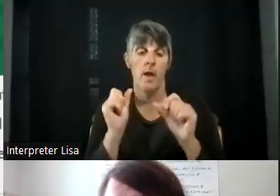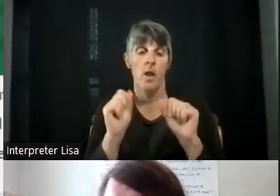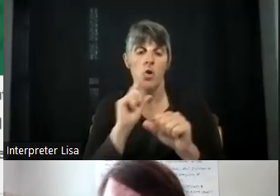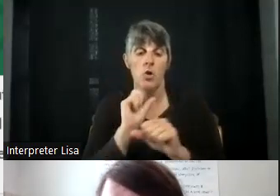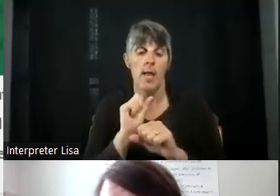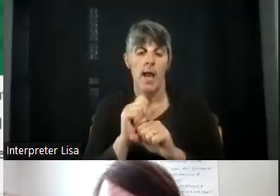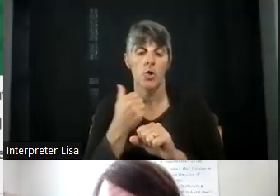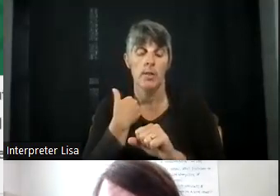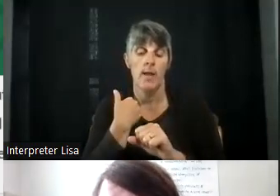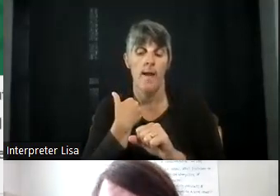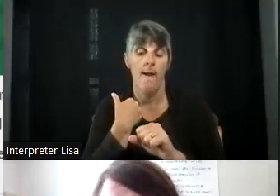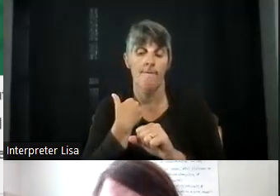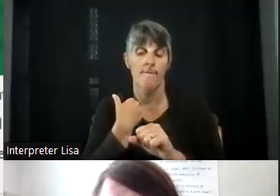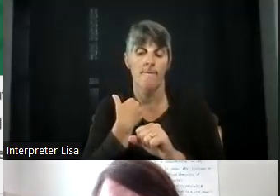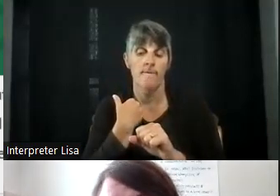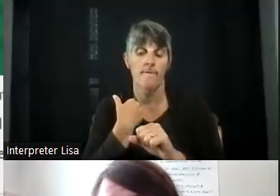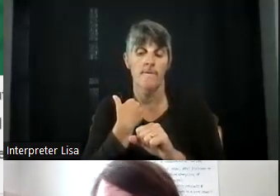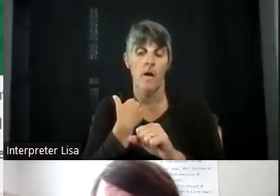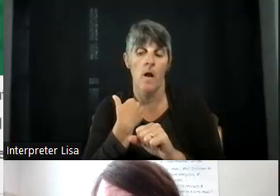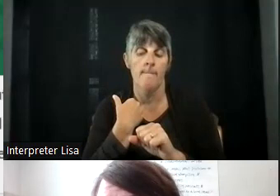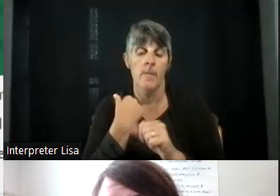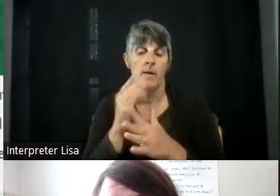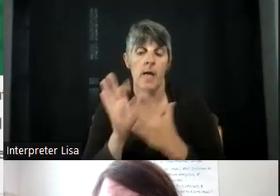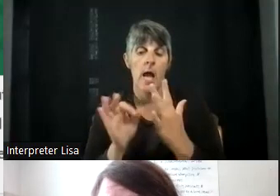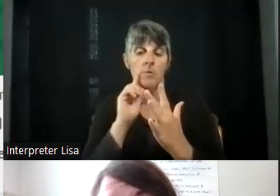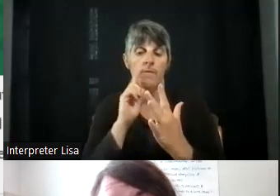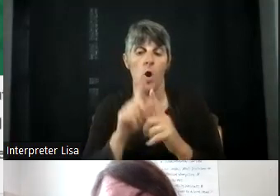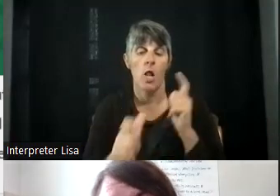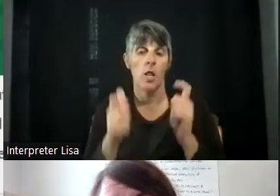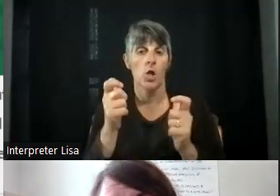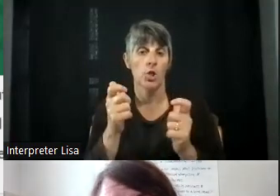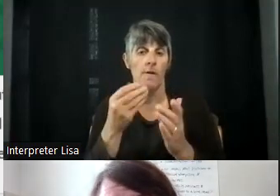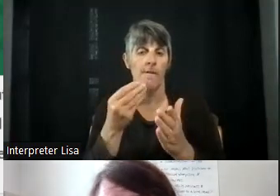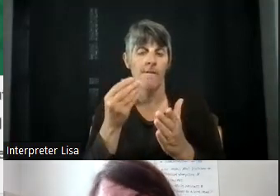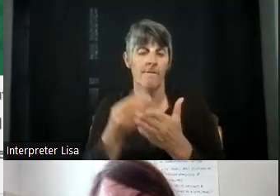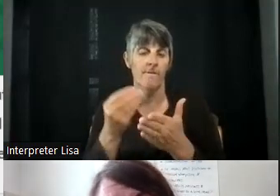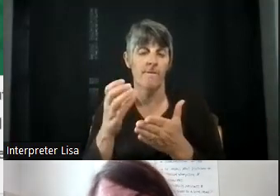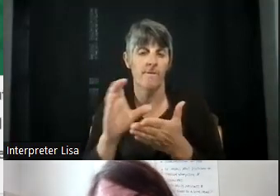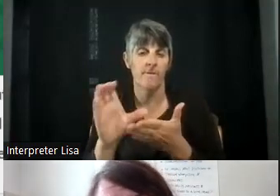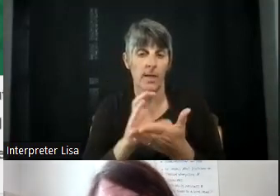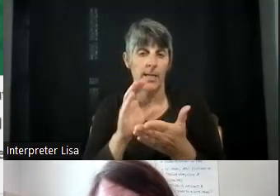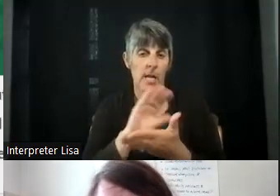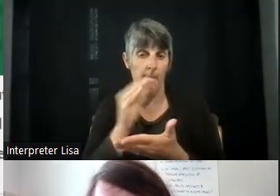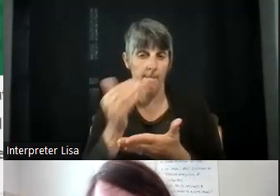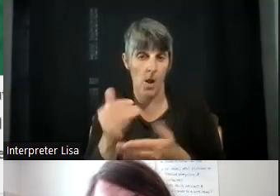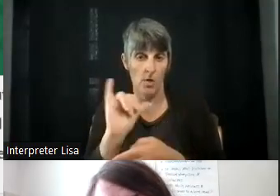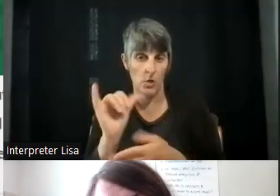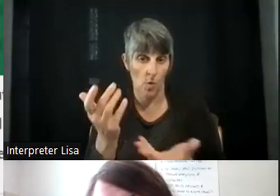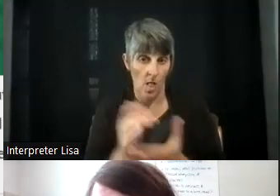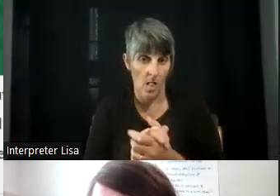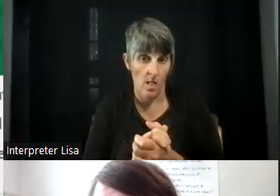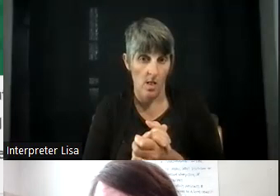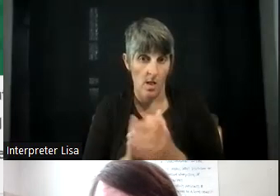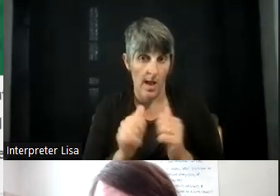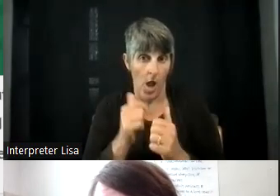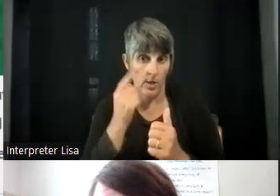actually have the option for a larger funding amount as well. How does